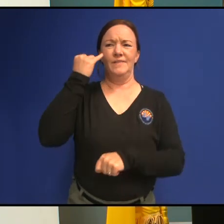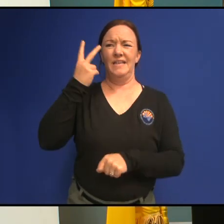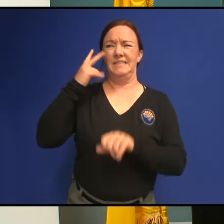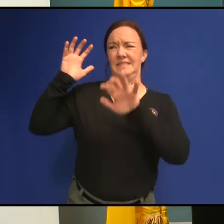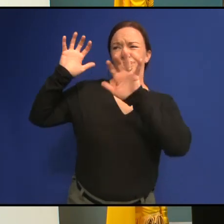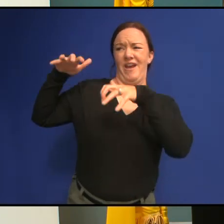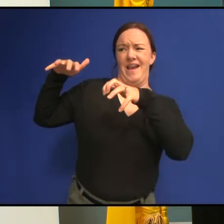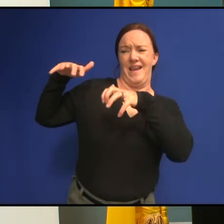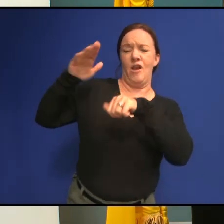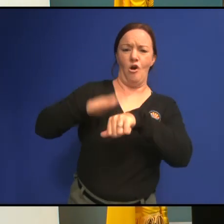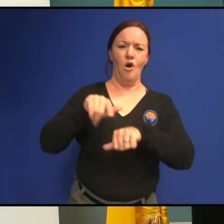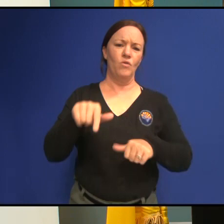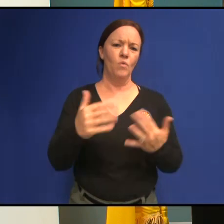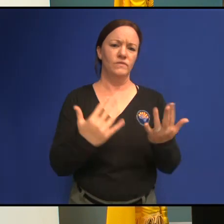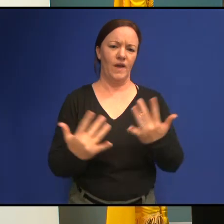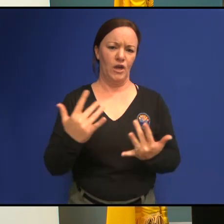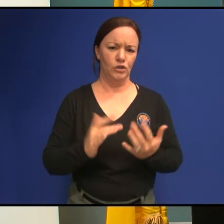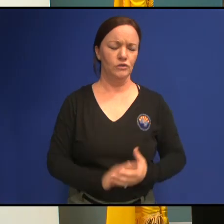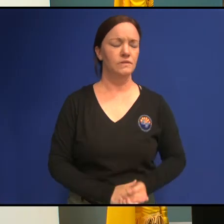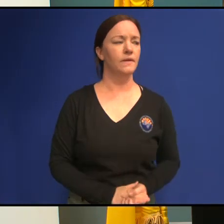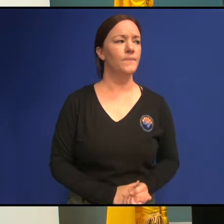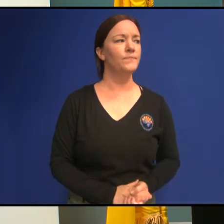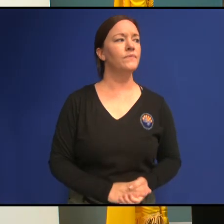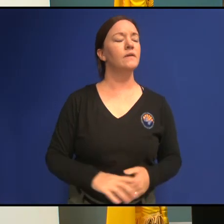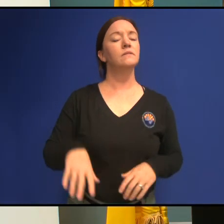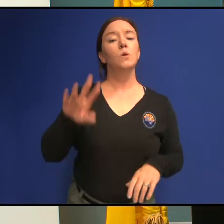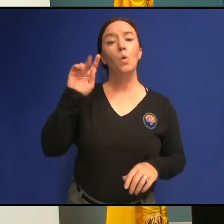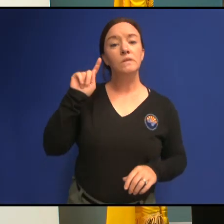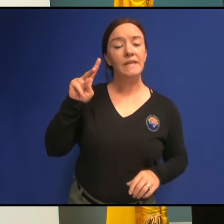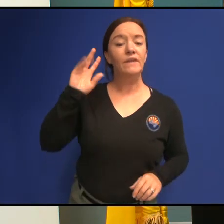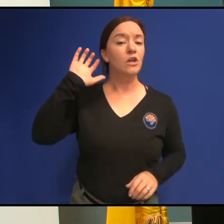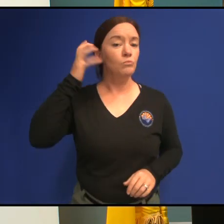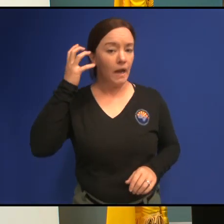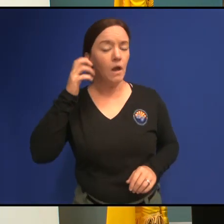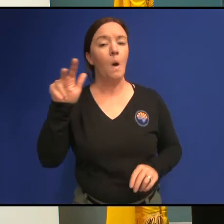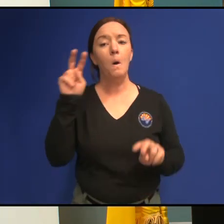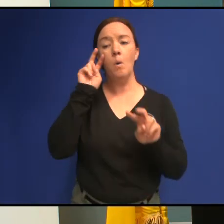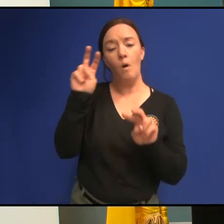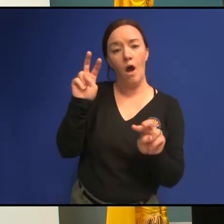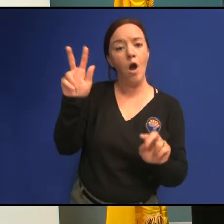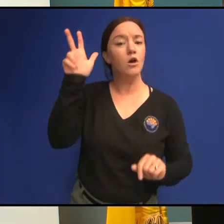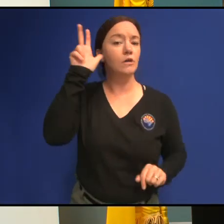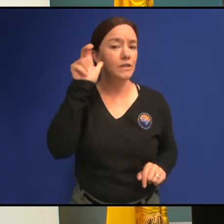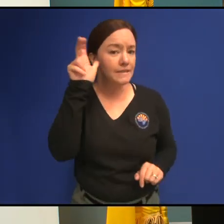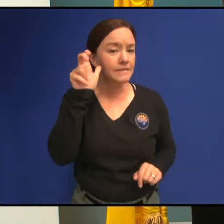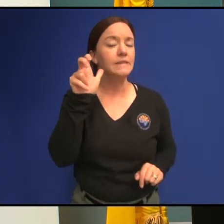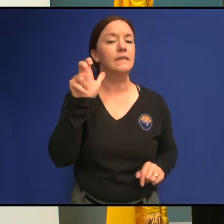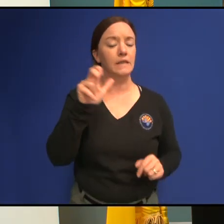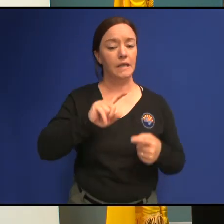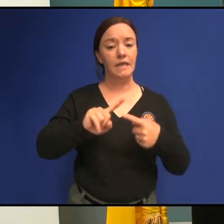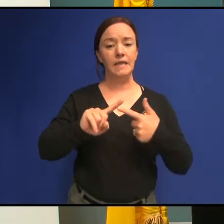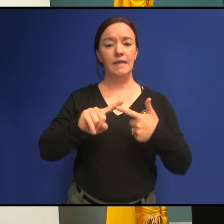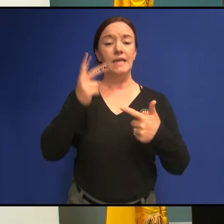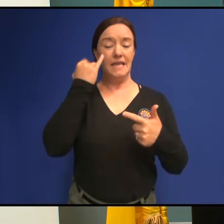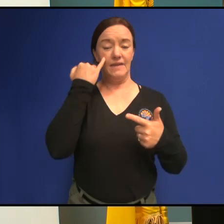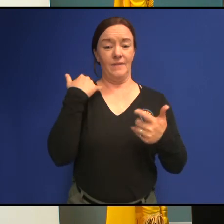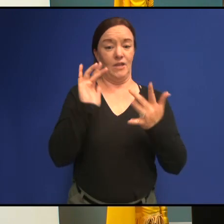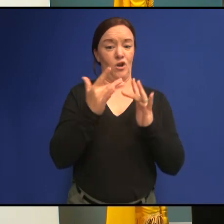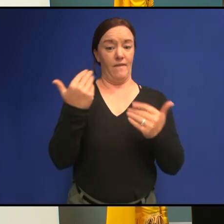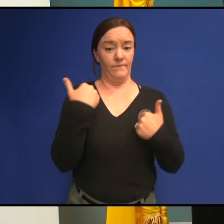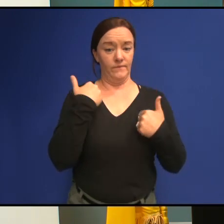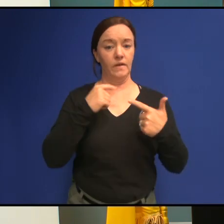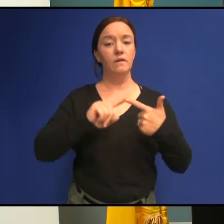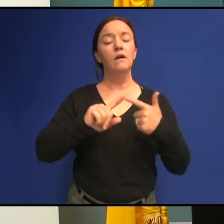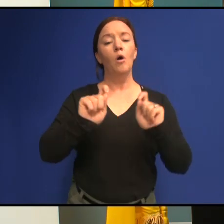floods. So go to your local TV, radio folks, right? Be listening in for those If you have internet, go to